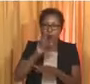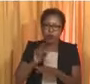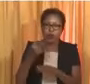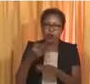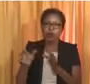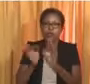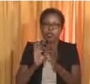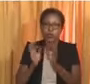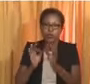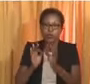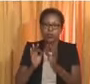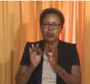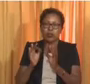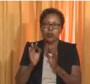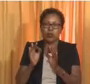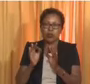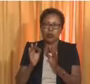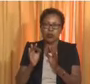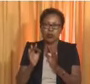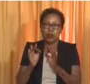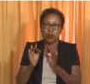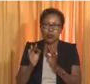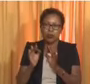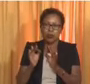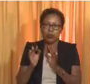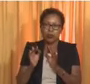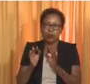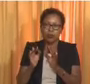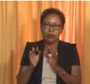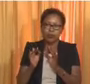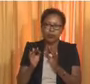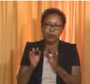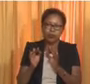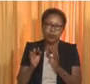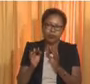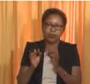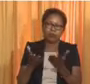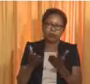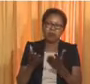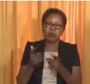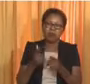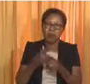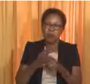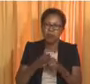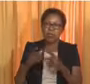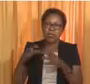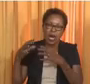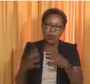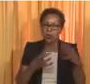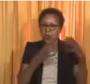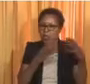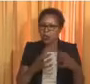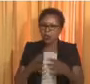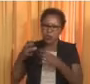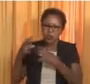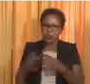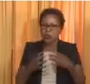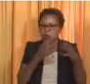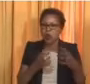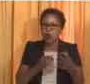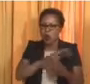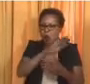the Constitution. Although the length and breadth of the pleadings and arguments are summarized, I've touched